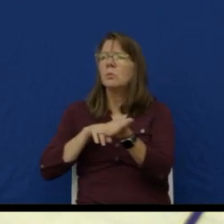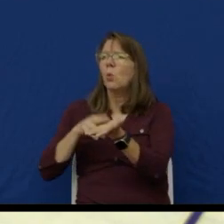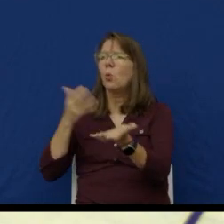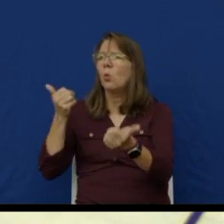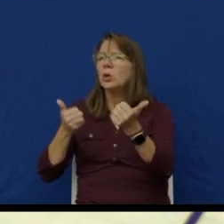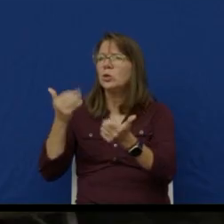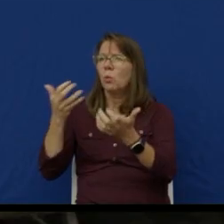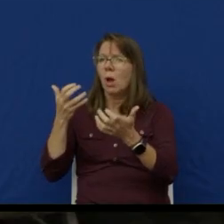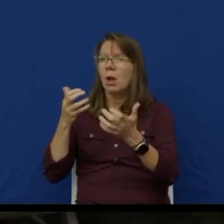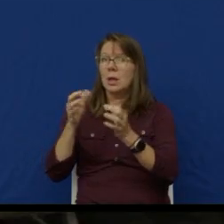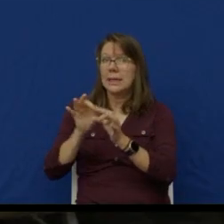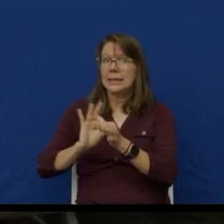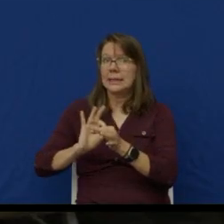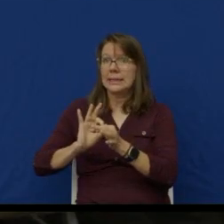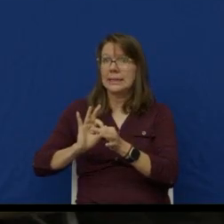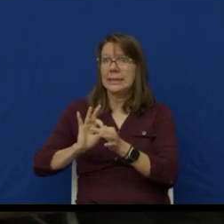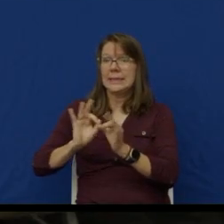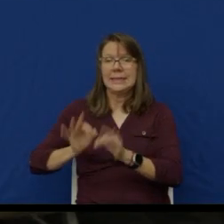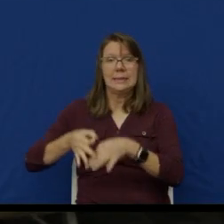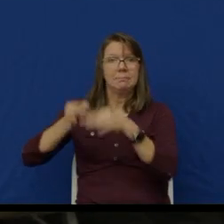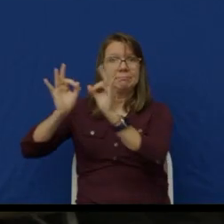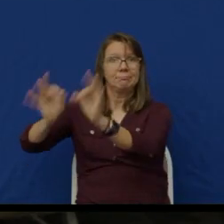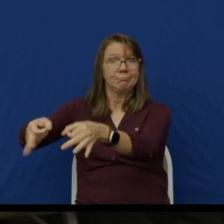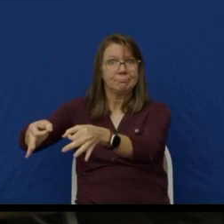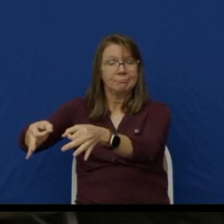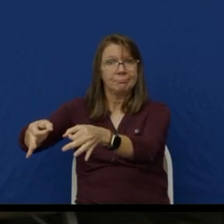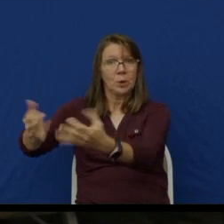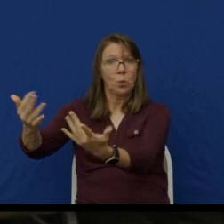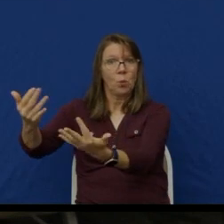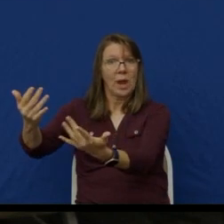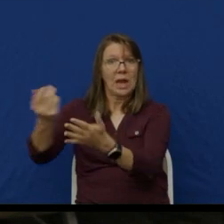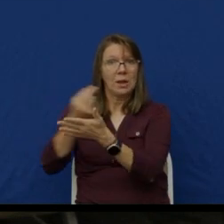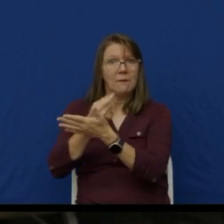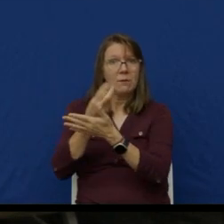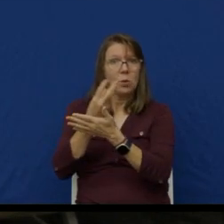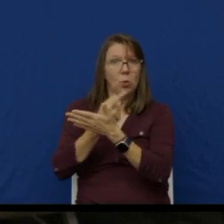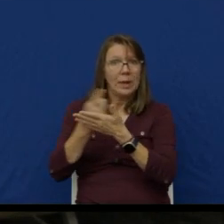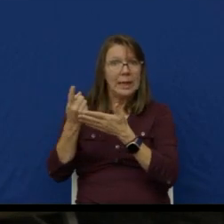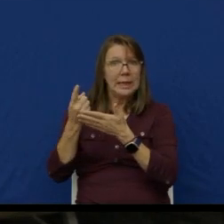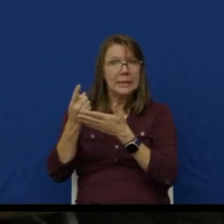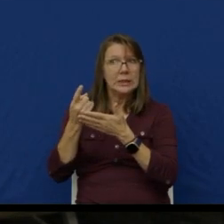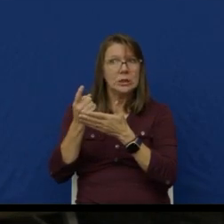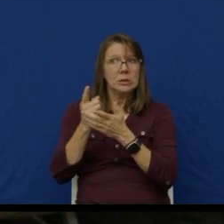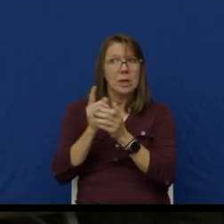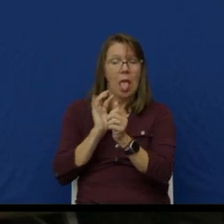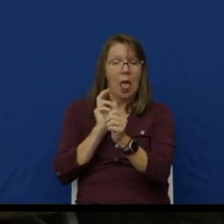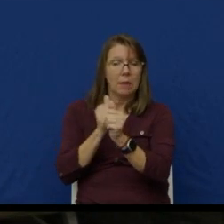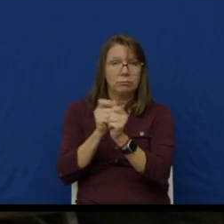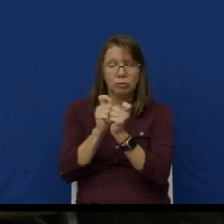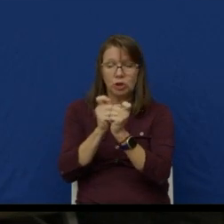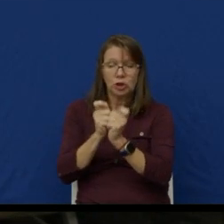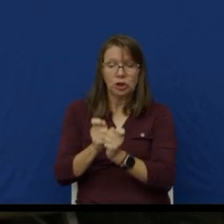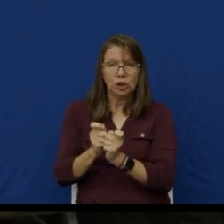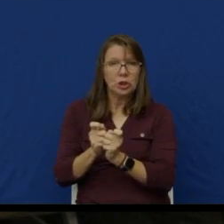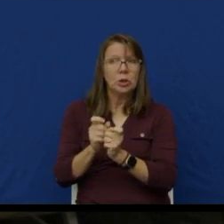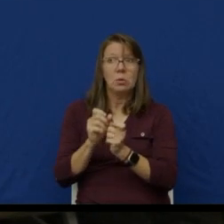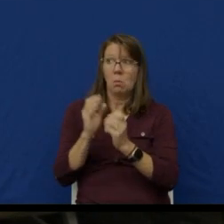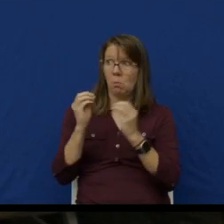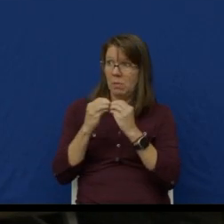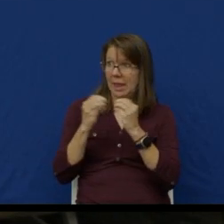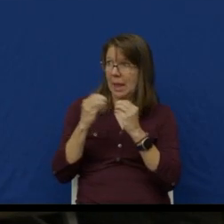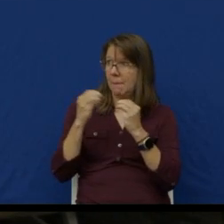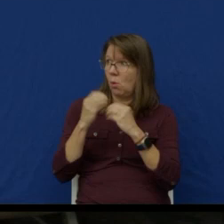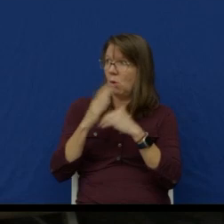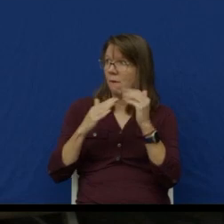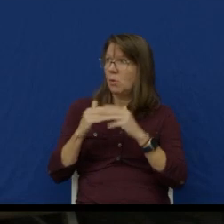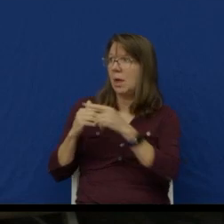on this for a couple of weeks so that we can bring it up to speed? Would that be more comfortable? I'll